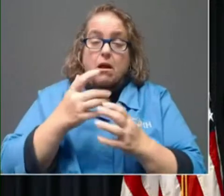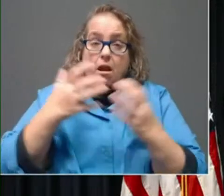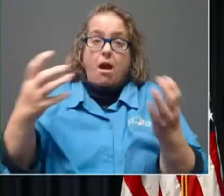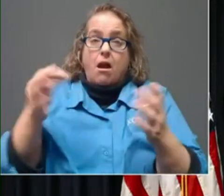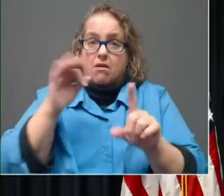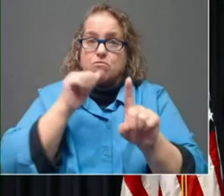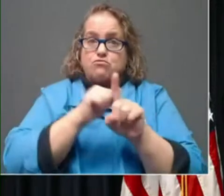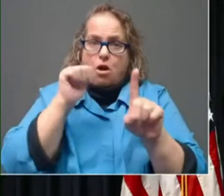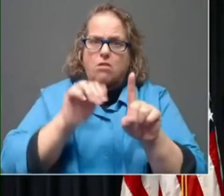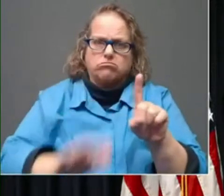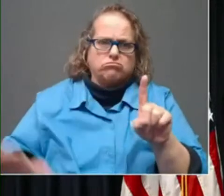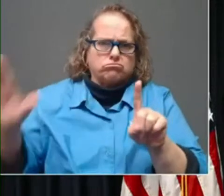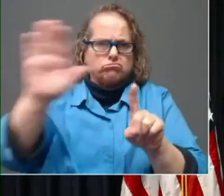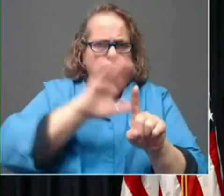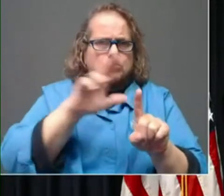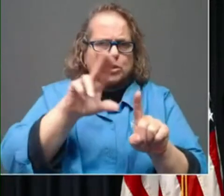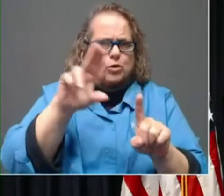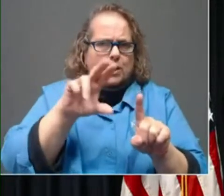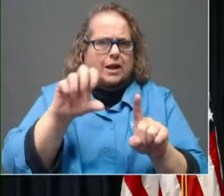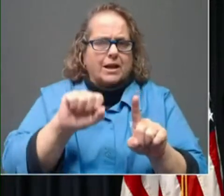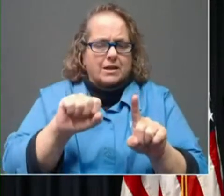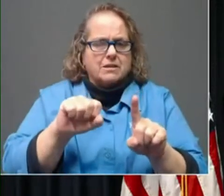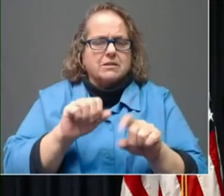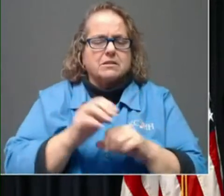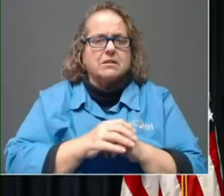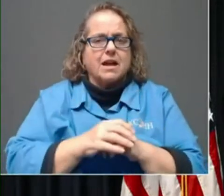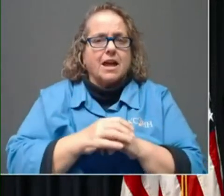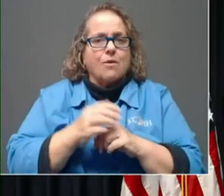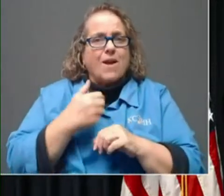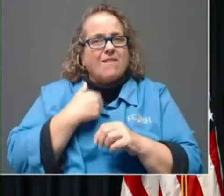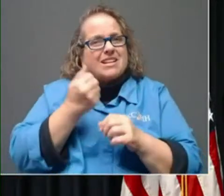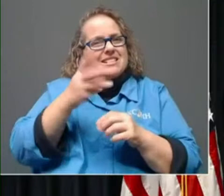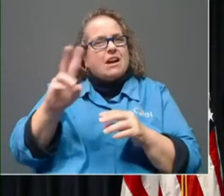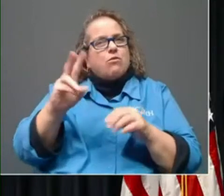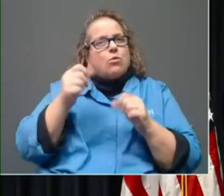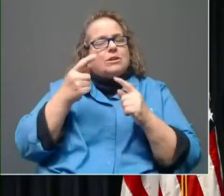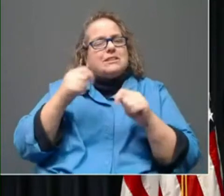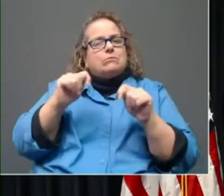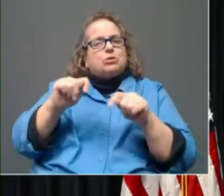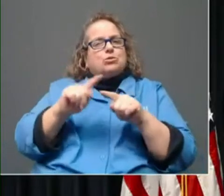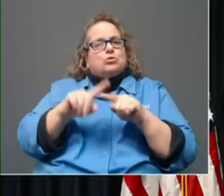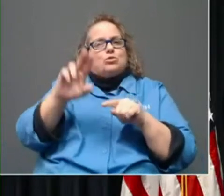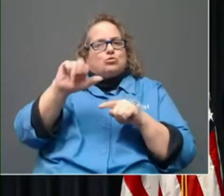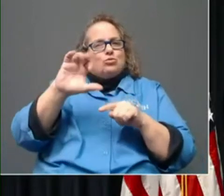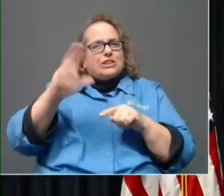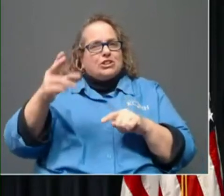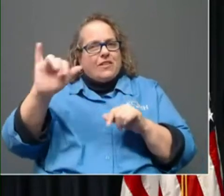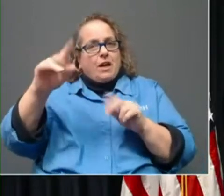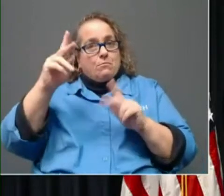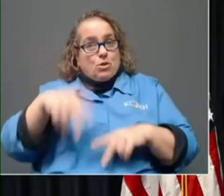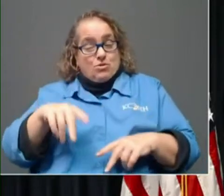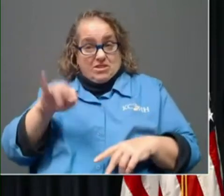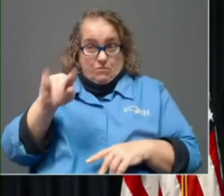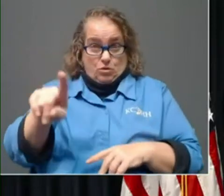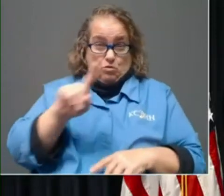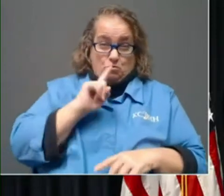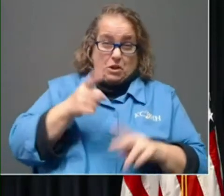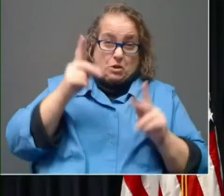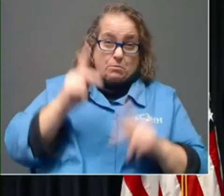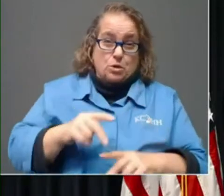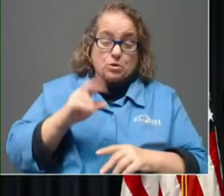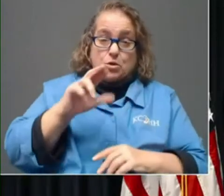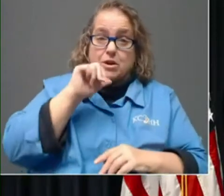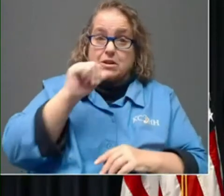multiple attempts to reach out to, if that is a real person. There's been